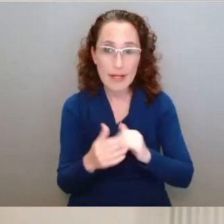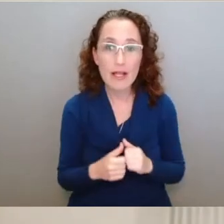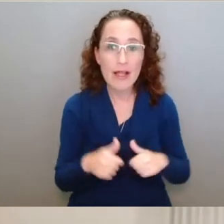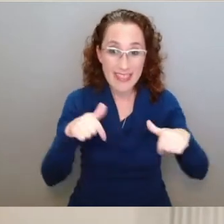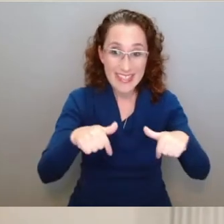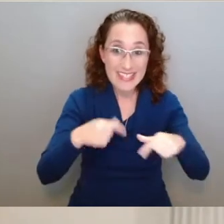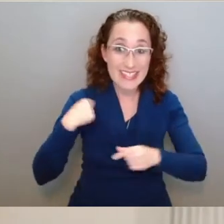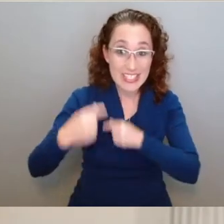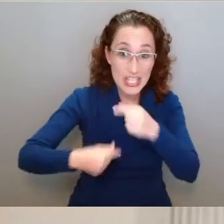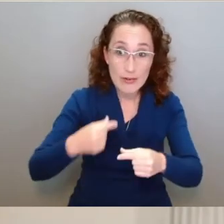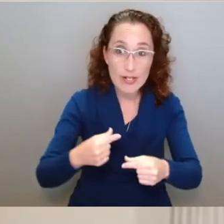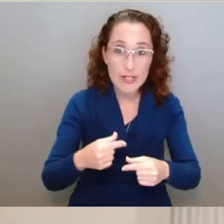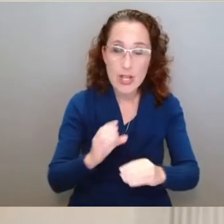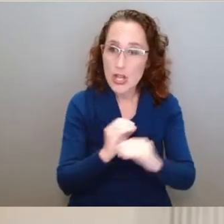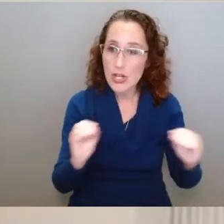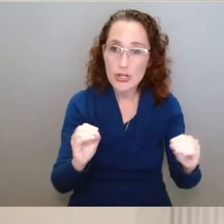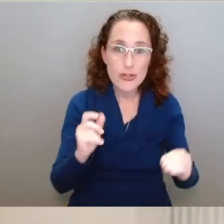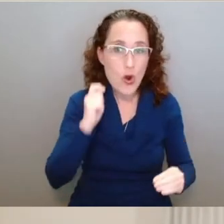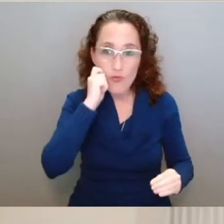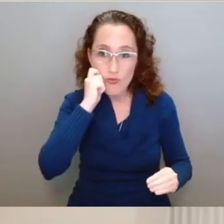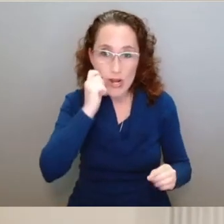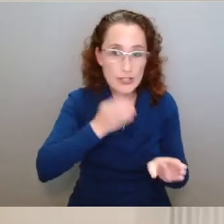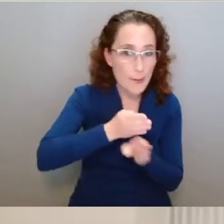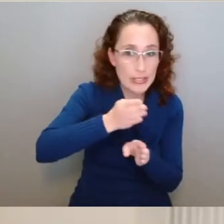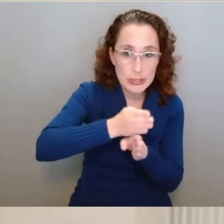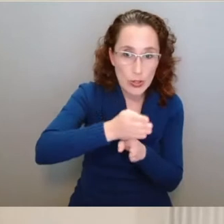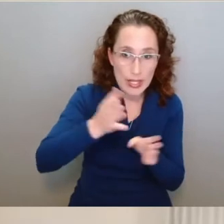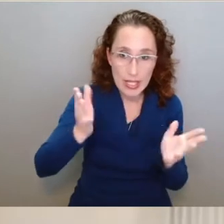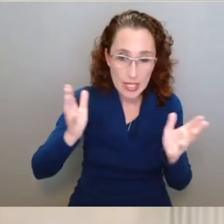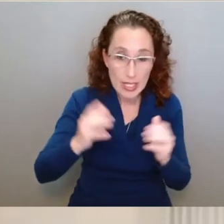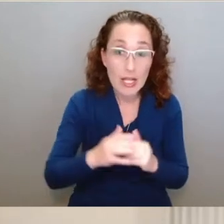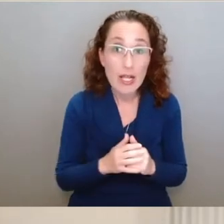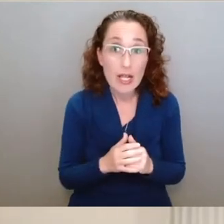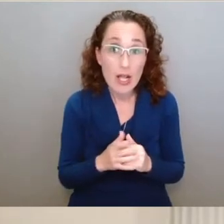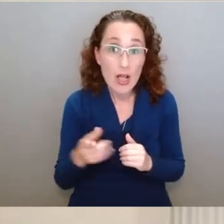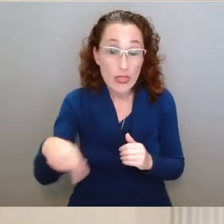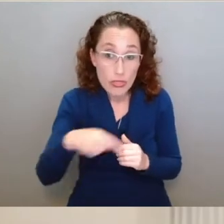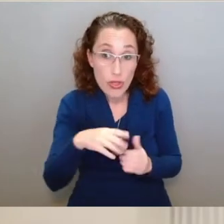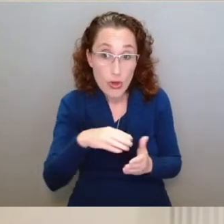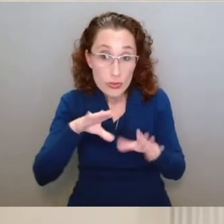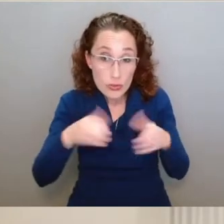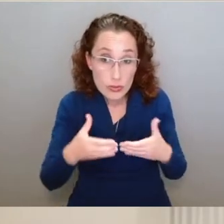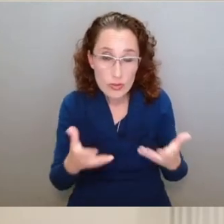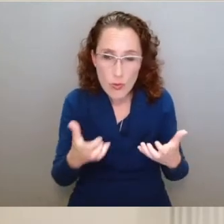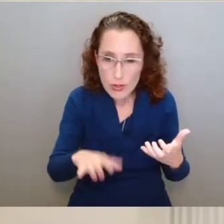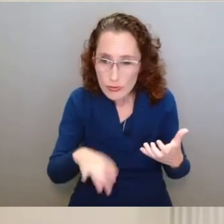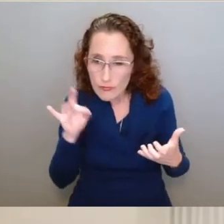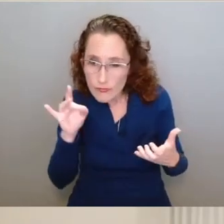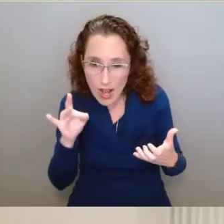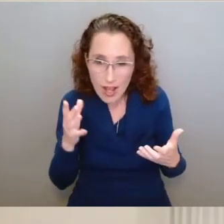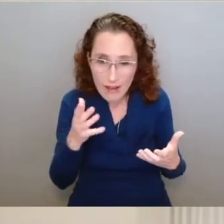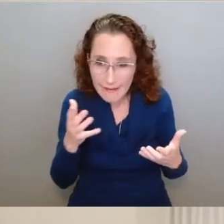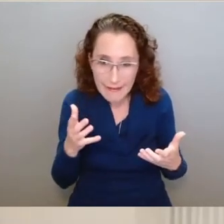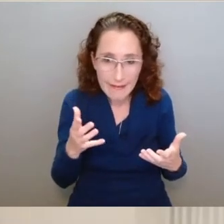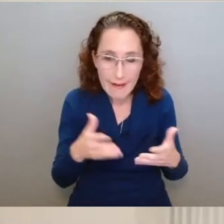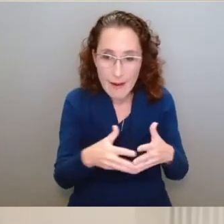generation that has no racial majority, they're looking for a way in to the story of America's